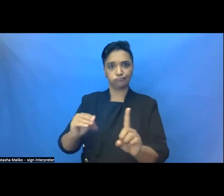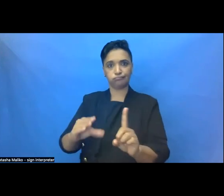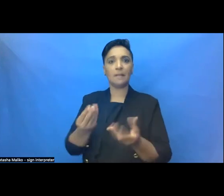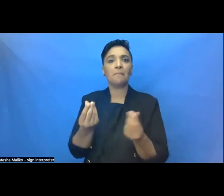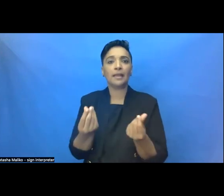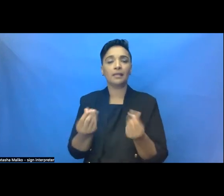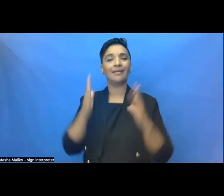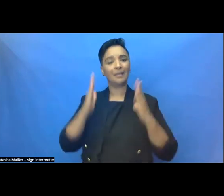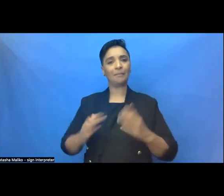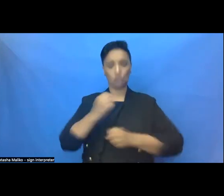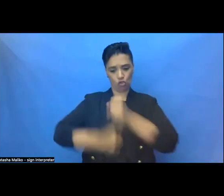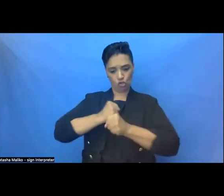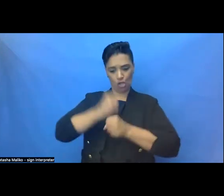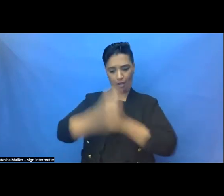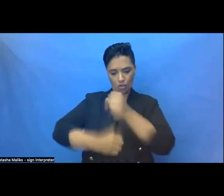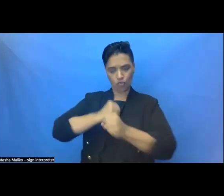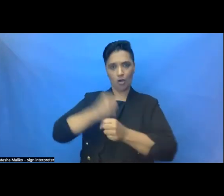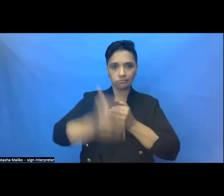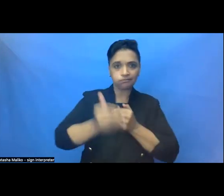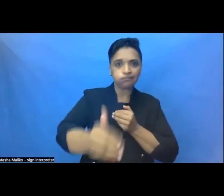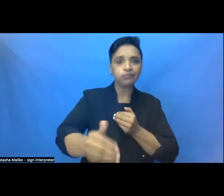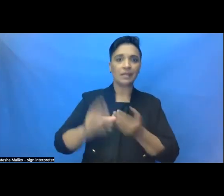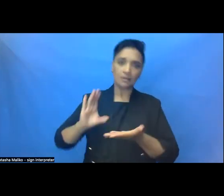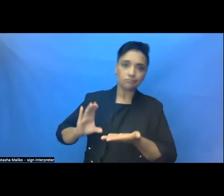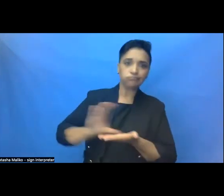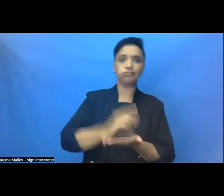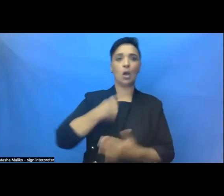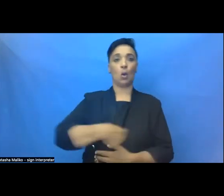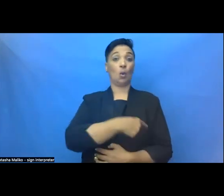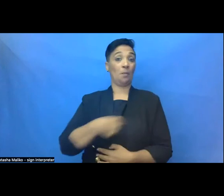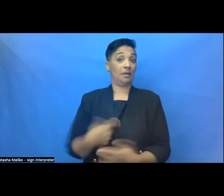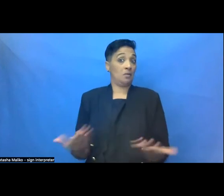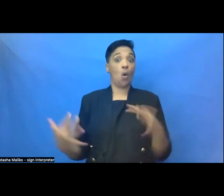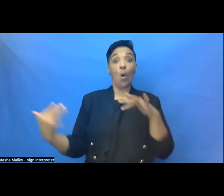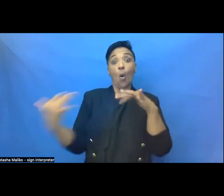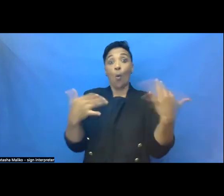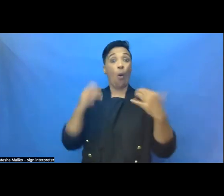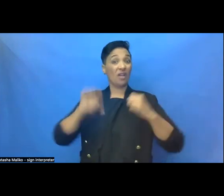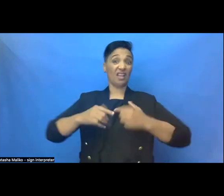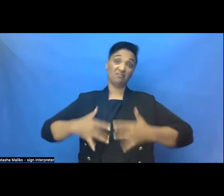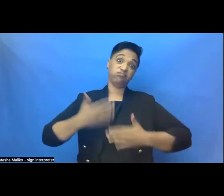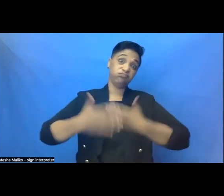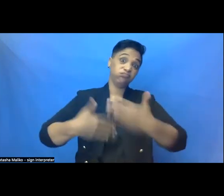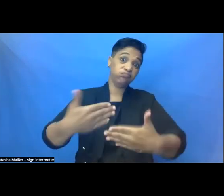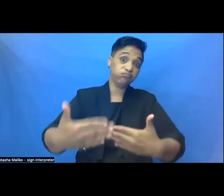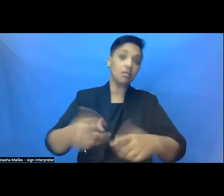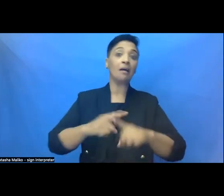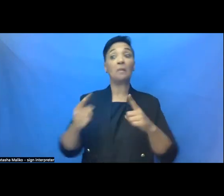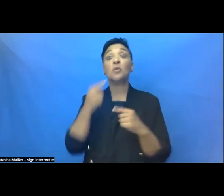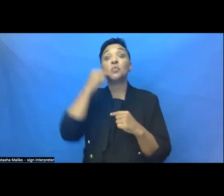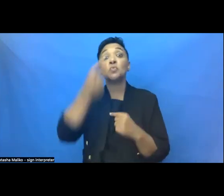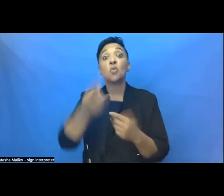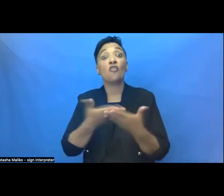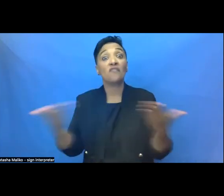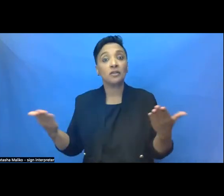multi-year commitment. This war may last a long time or it may end tomorrow, but the needs of these children are not going to